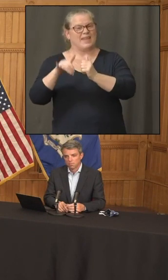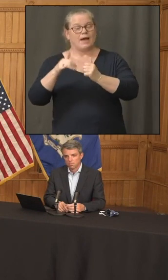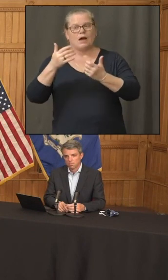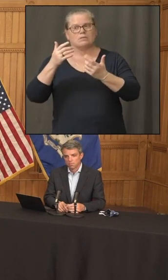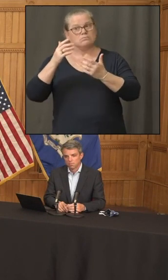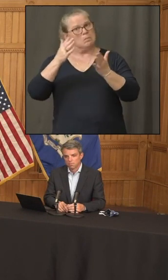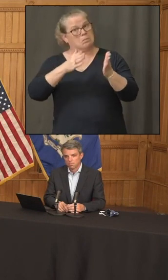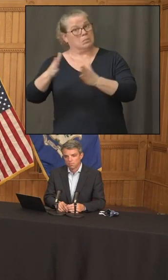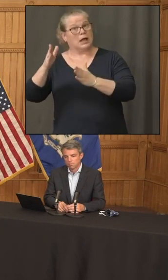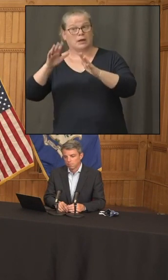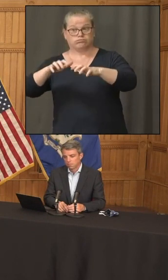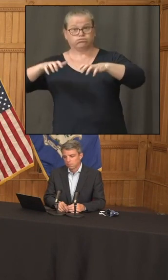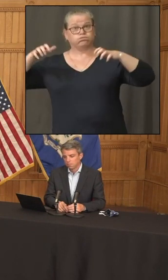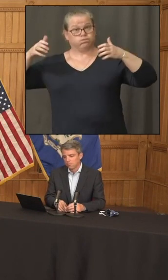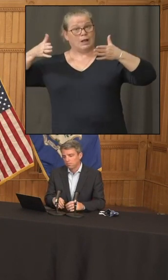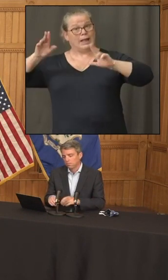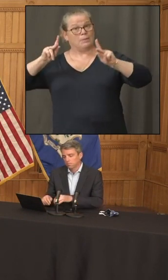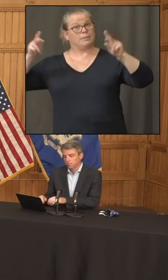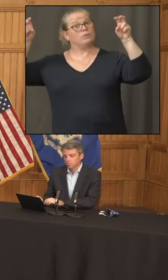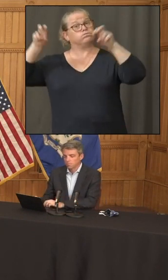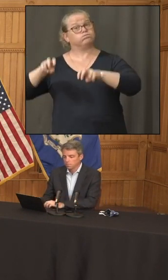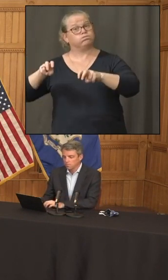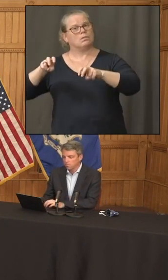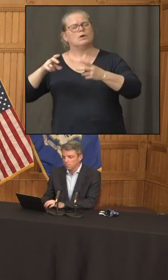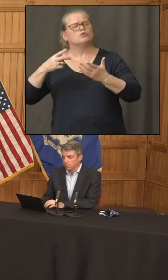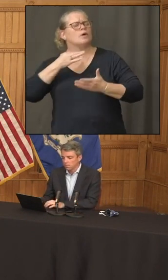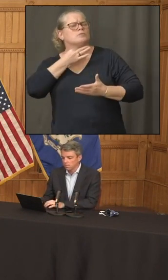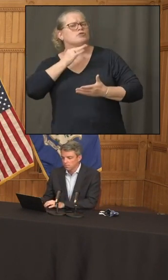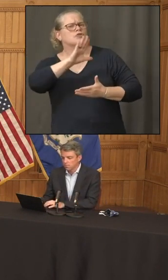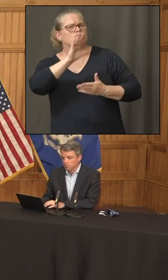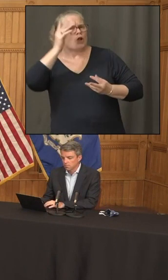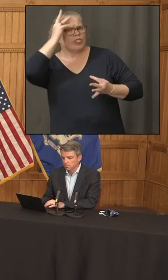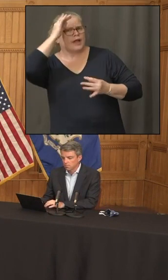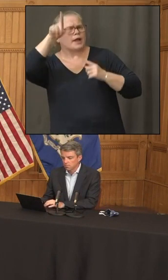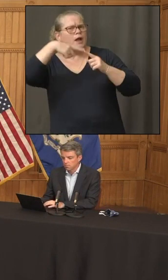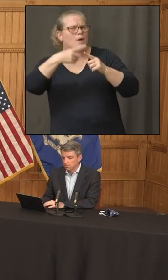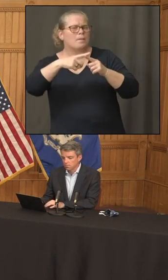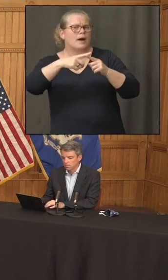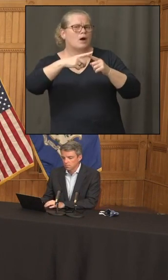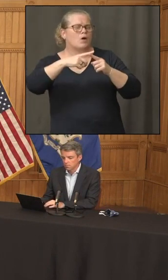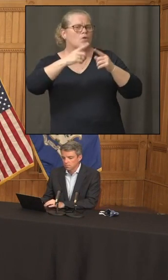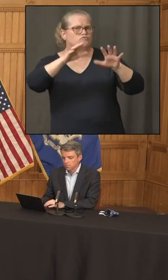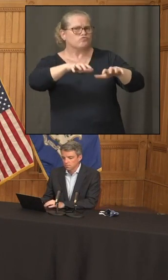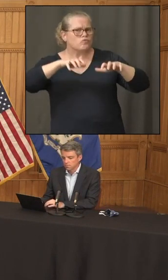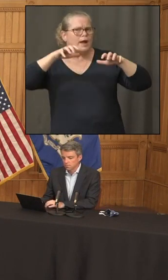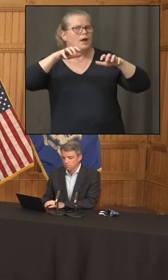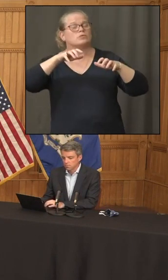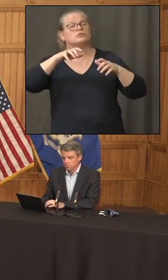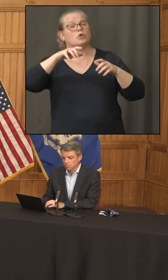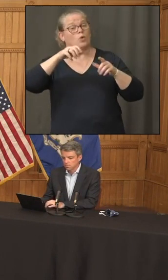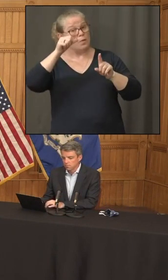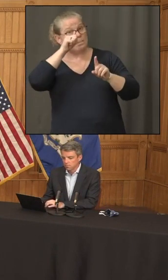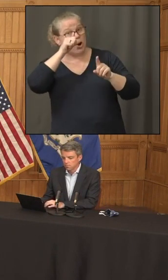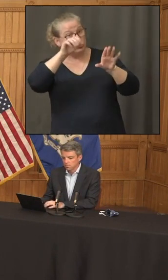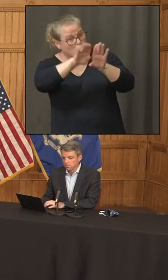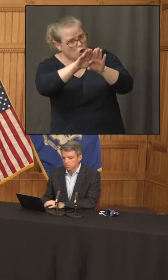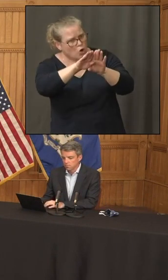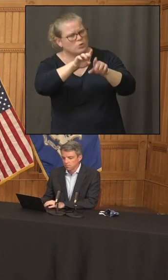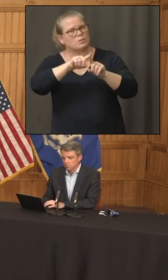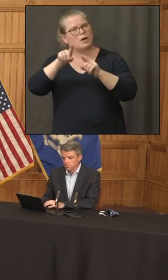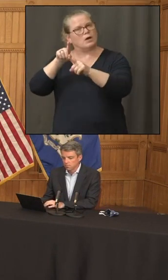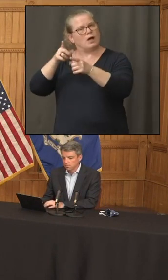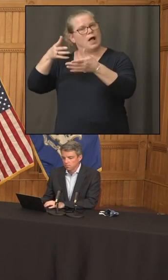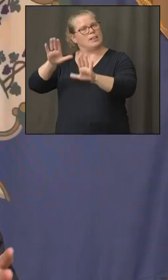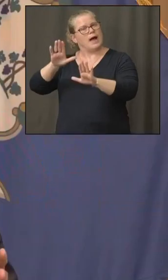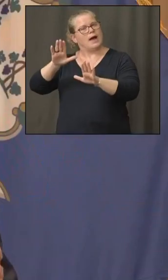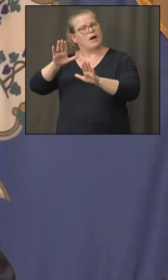why, the bar is shut down and then you have potentially a large crowd at a speedway. Well, first of